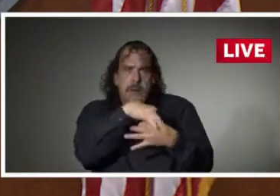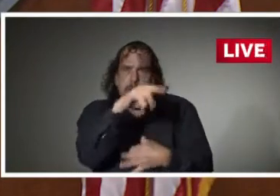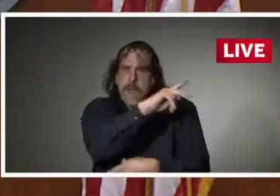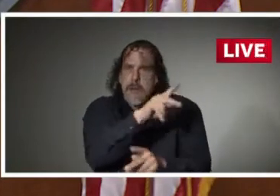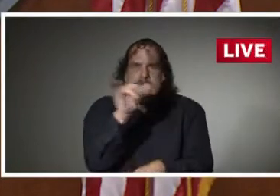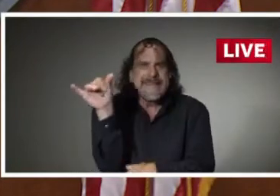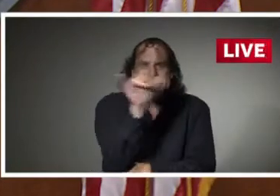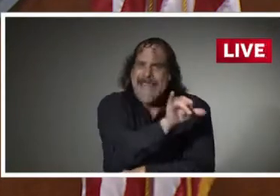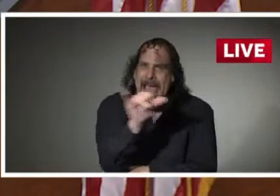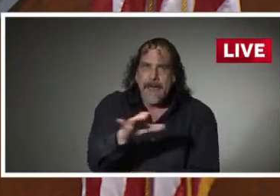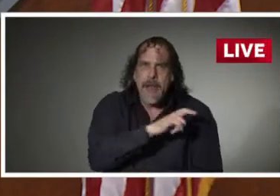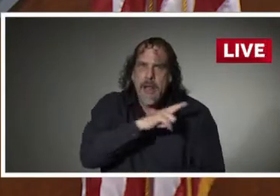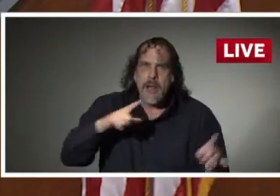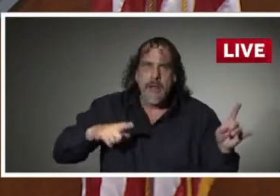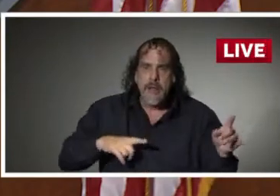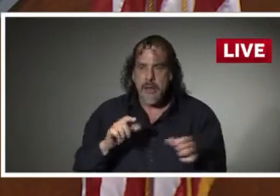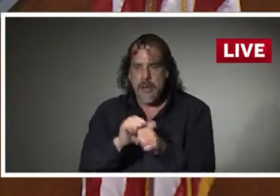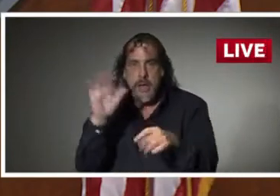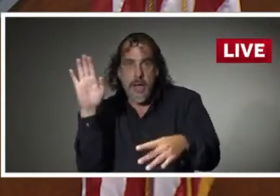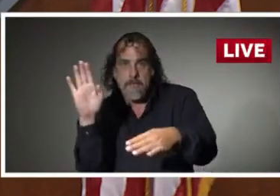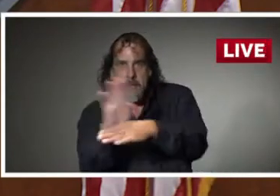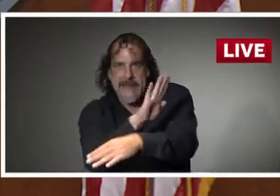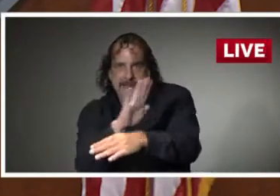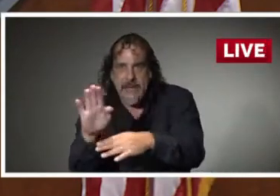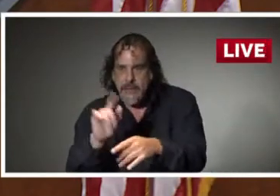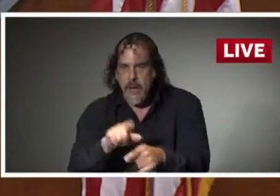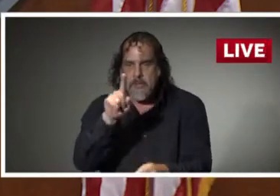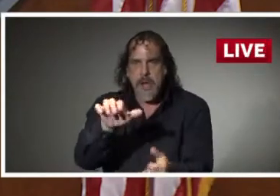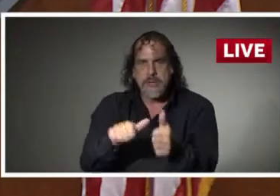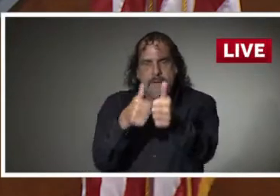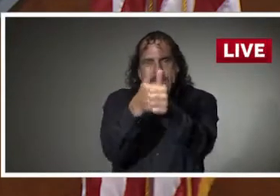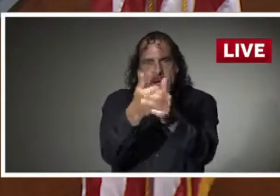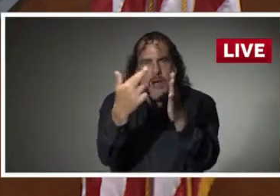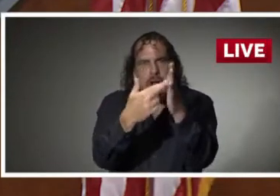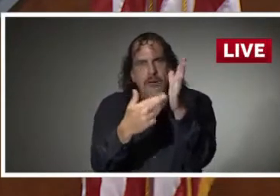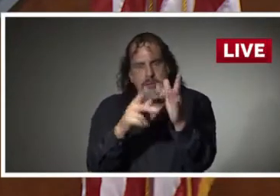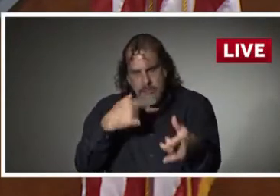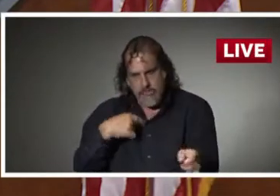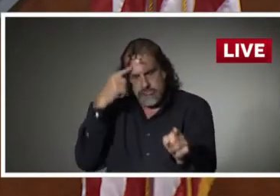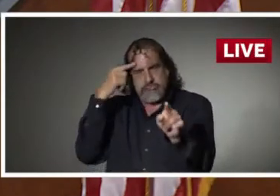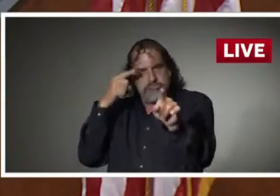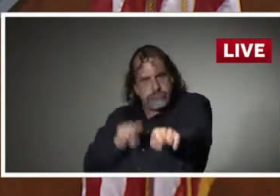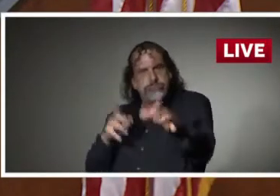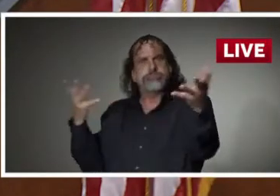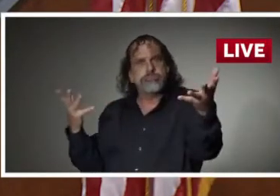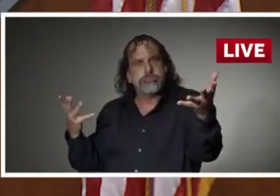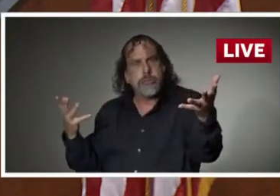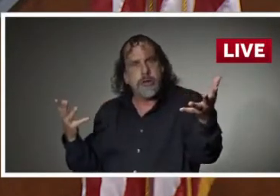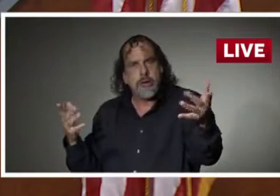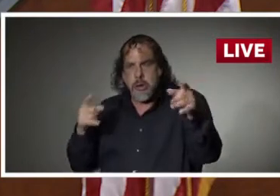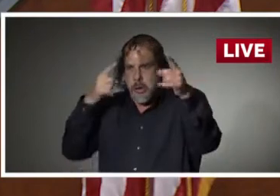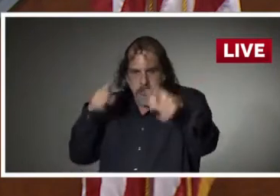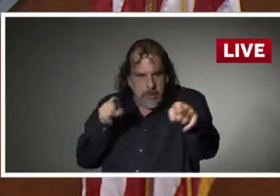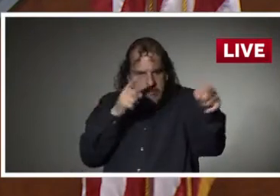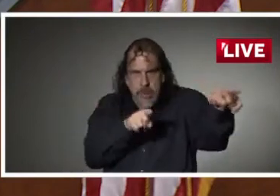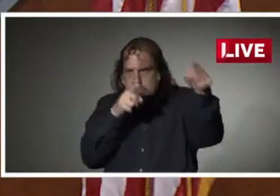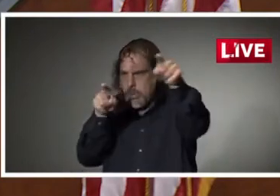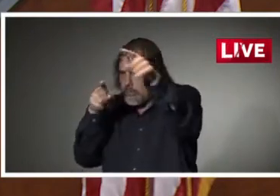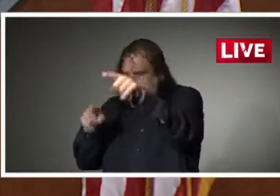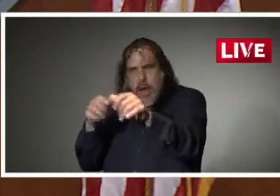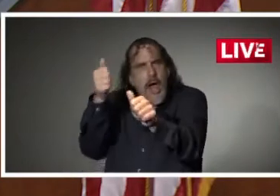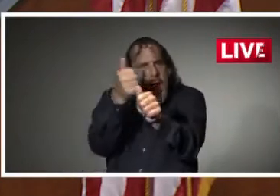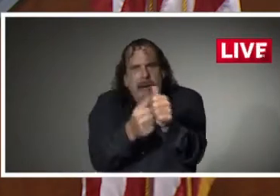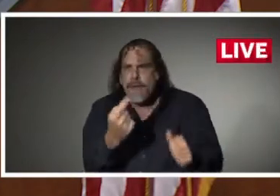There's got to be buy-in by the business leaders in the community. There's got to be buy-in by everyone in the